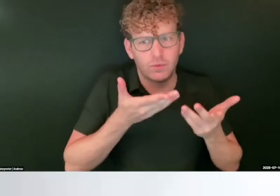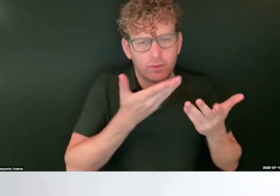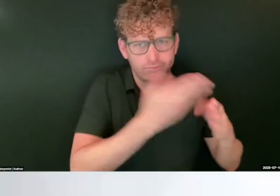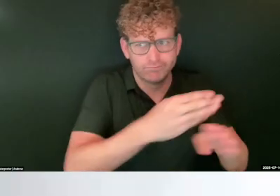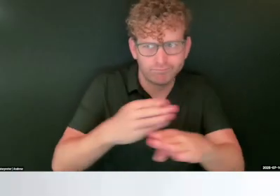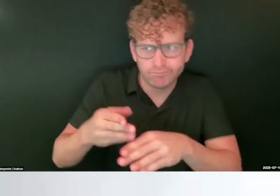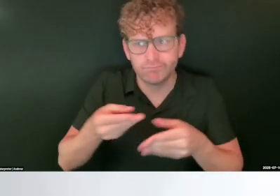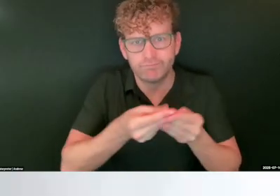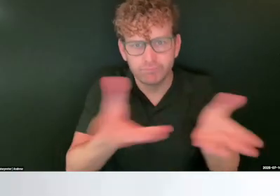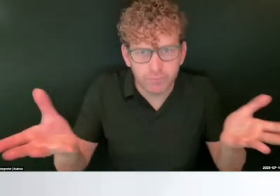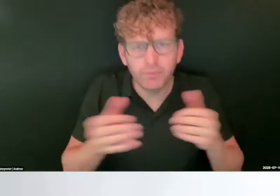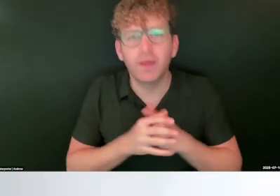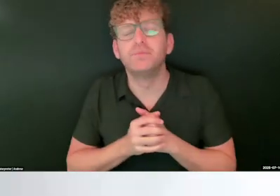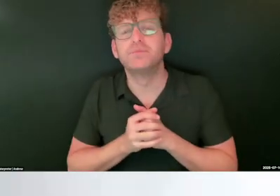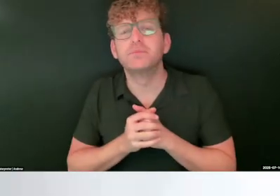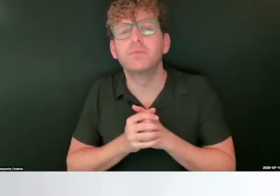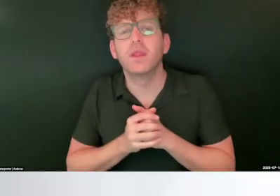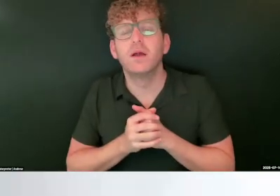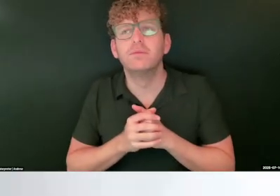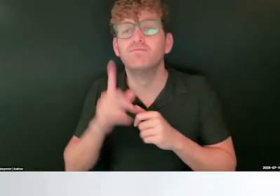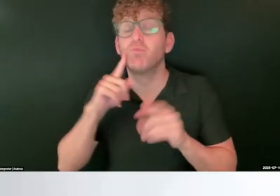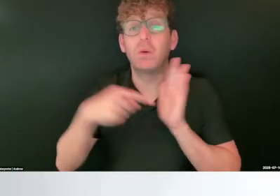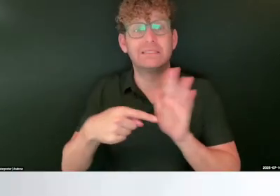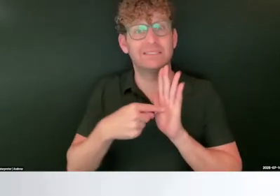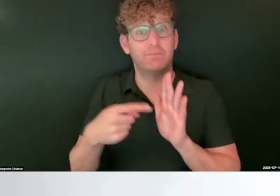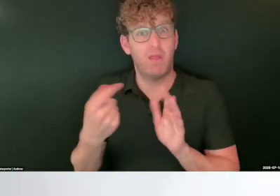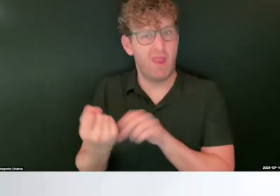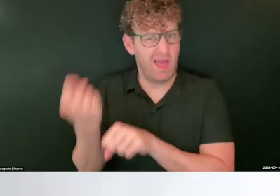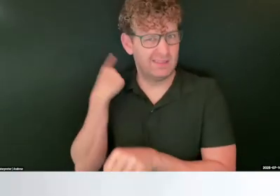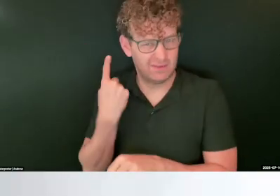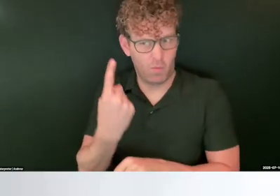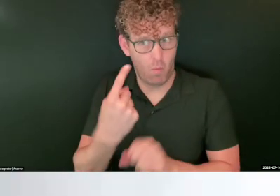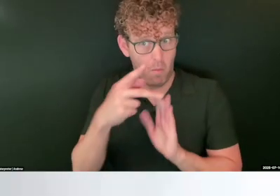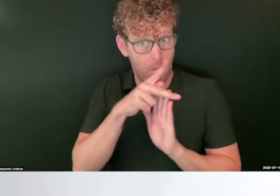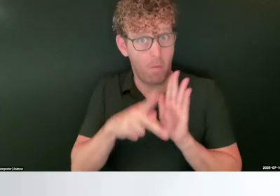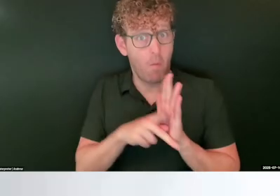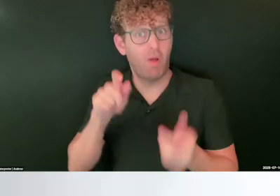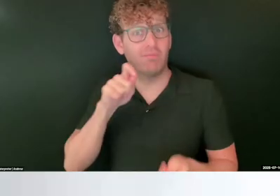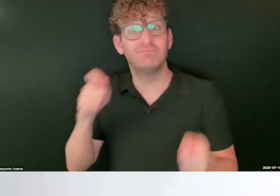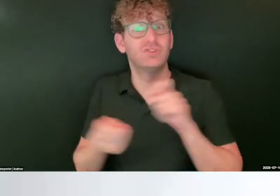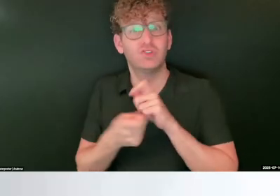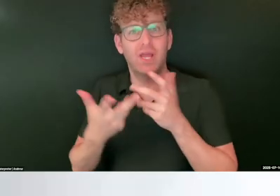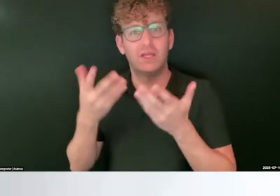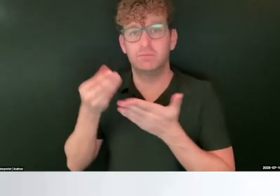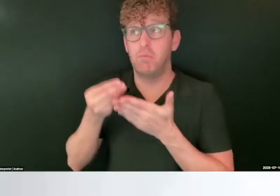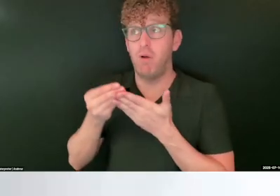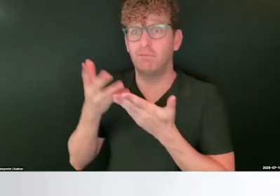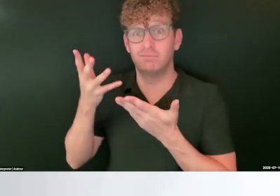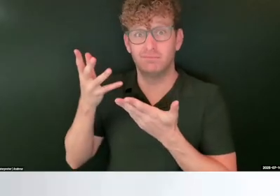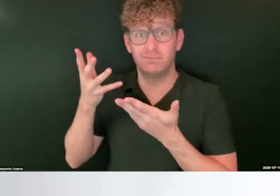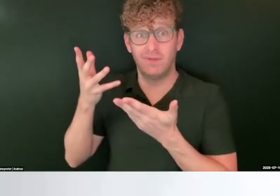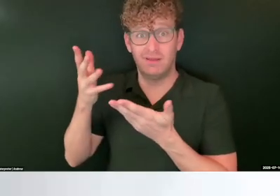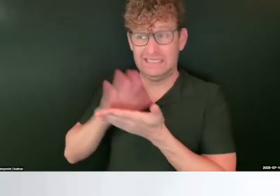us to refine and improve how the projects work. For example, last year, one policy change was to direct last year's Clean Off-Road